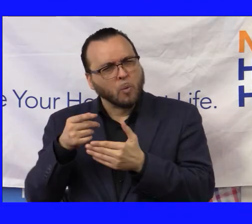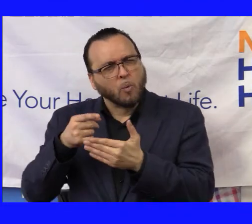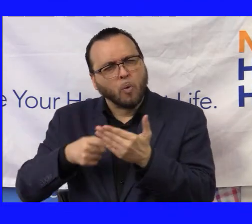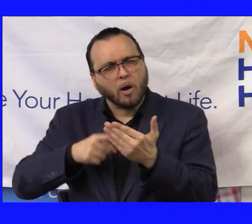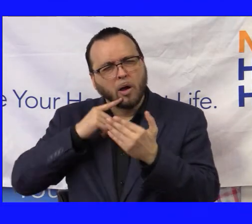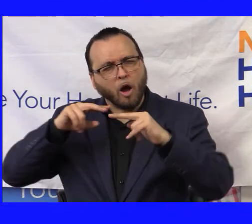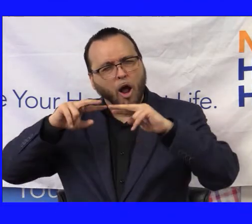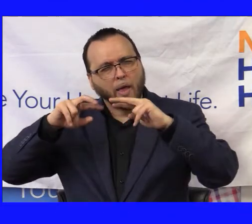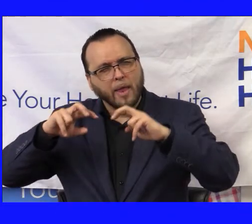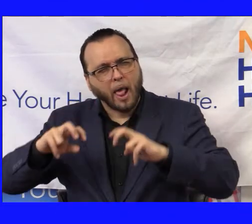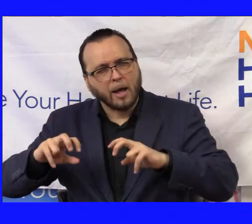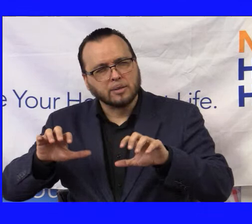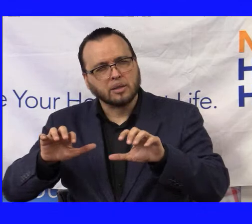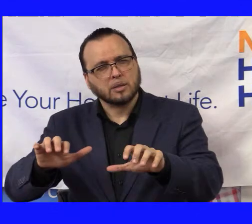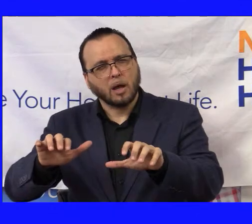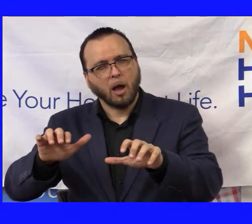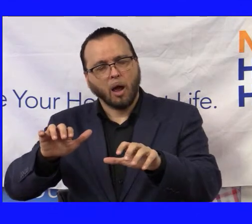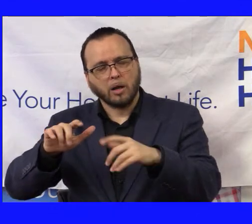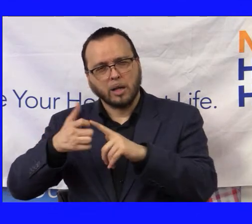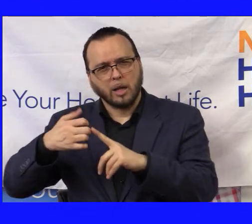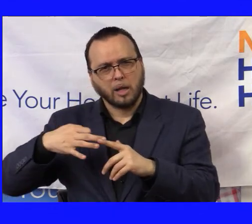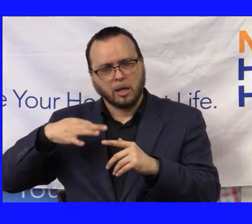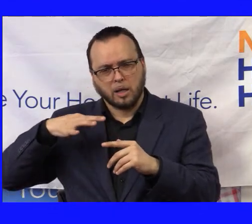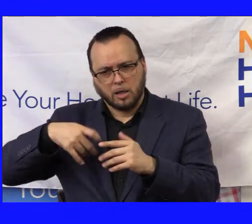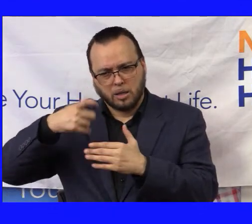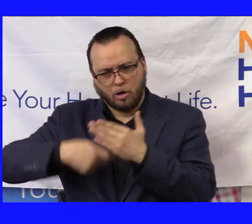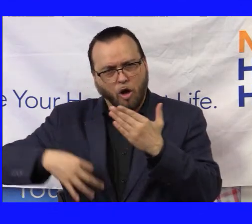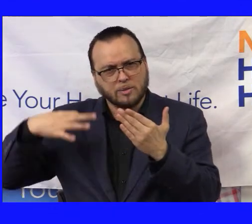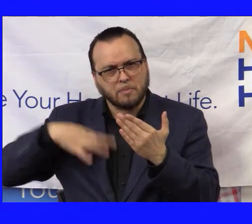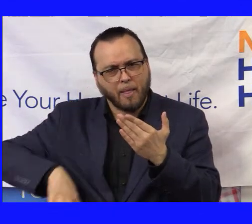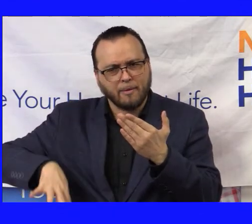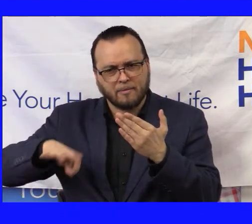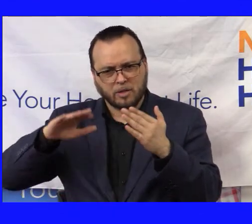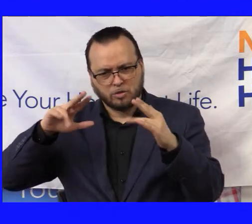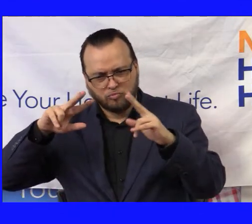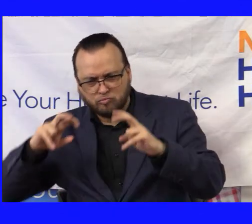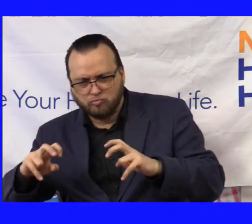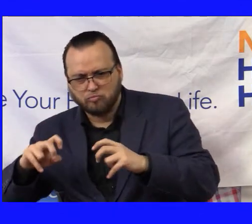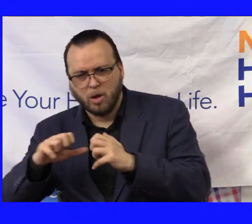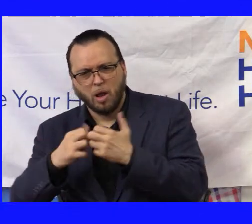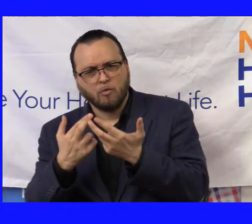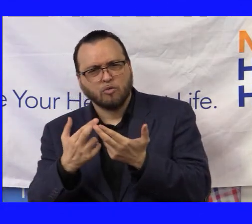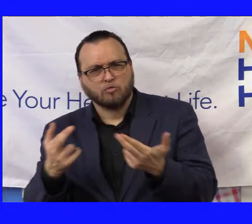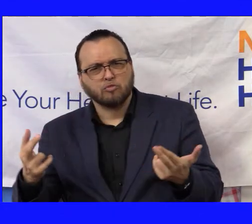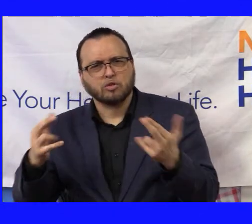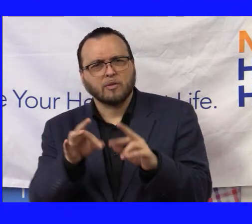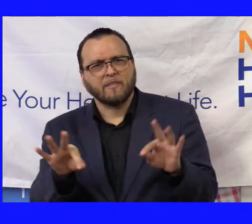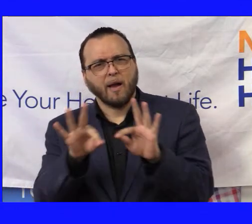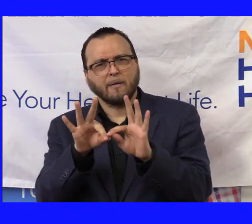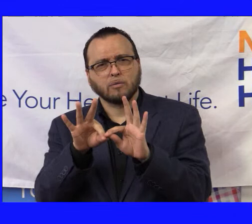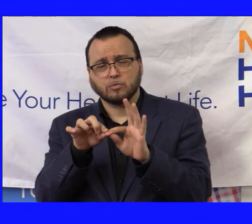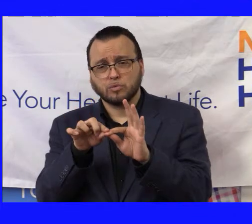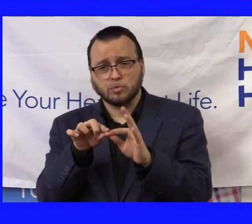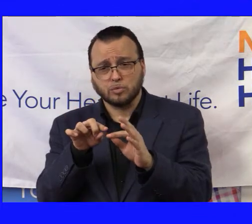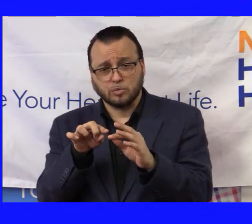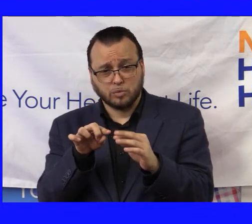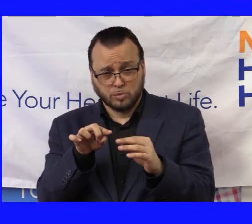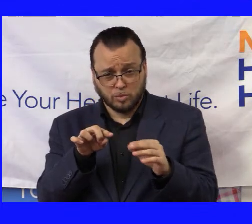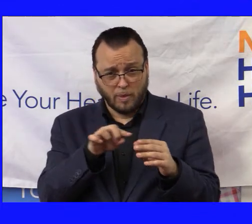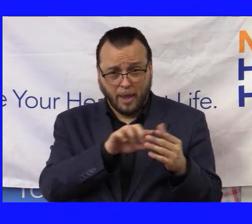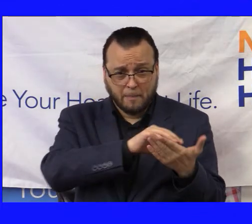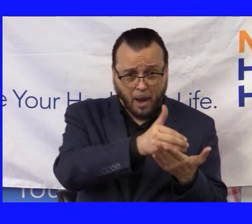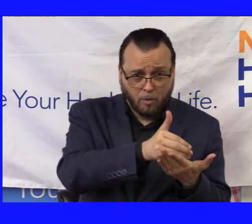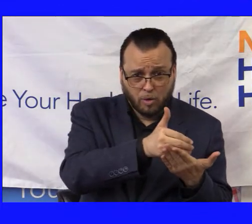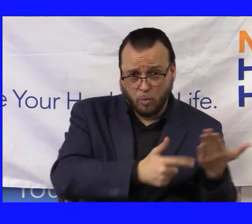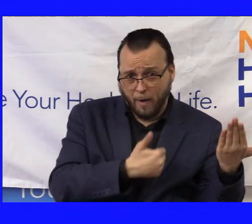benefit for the resources that are going to be put into this increase, both in amount of money